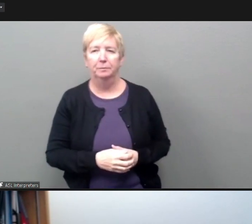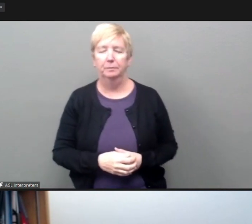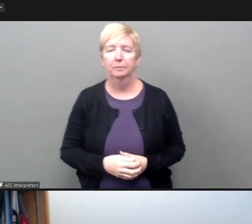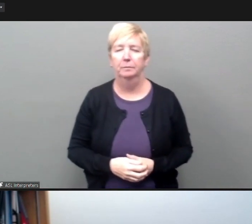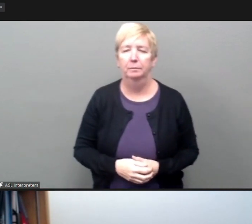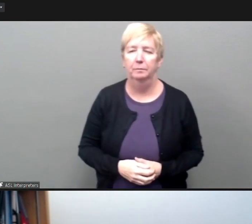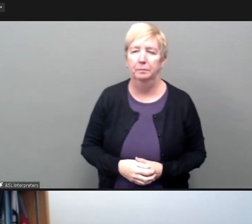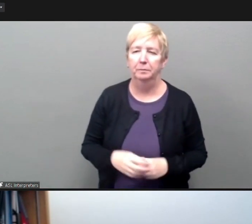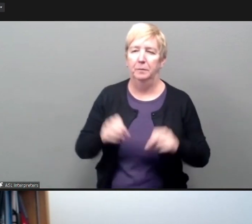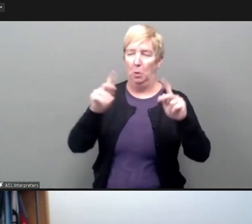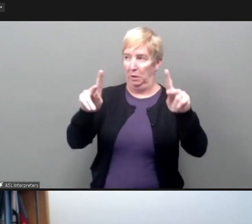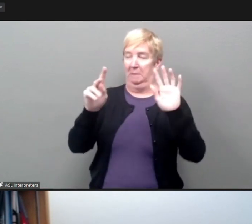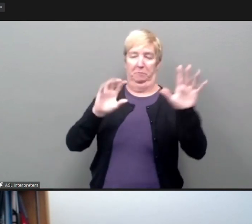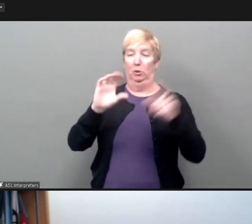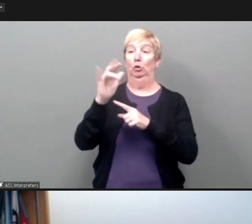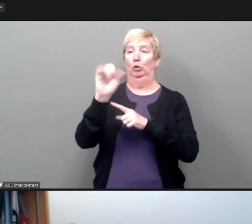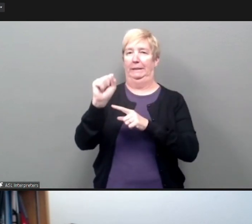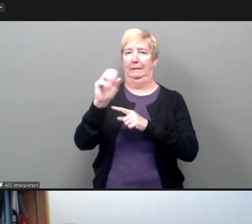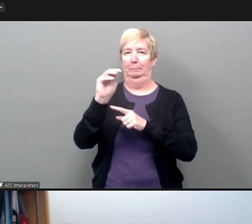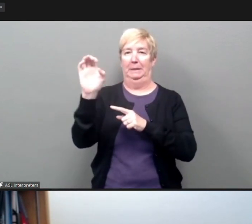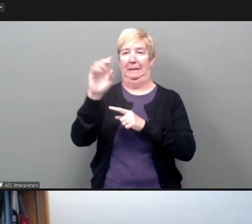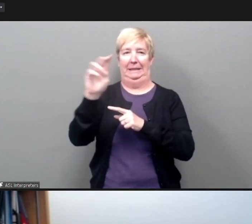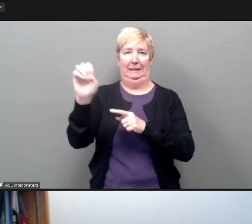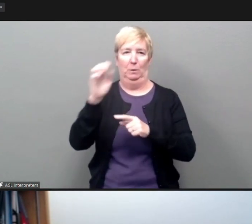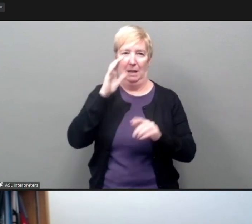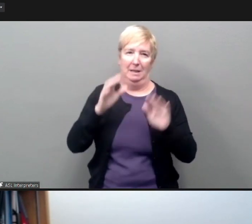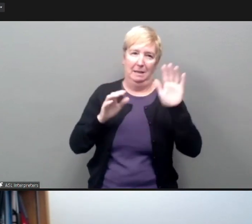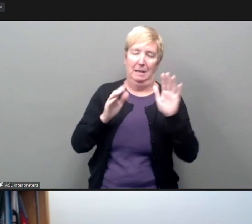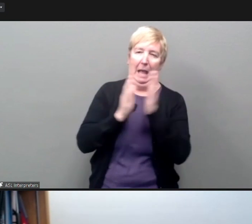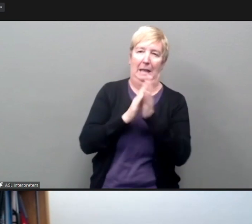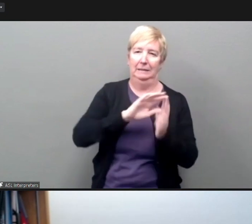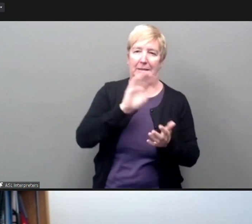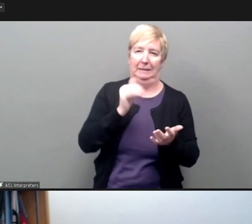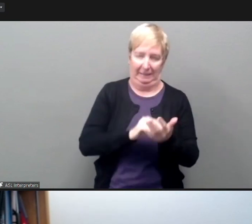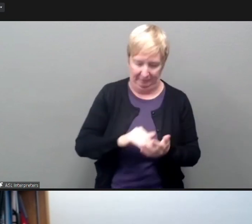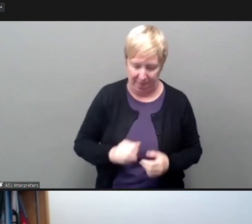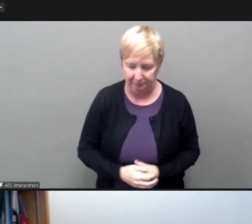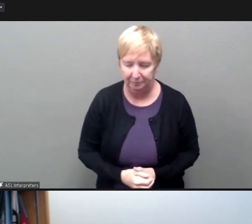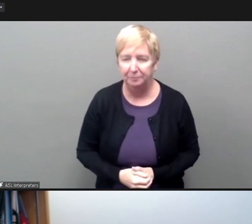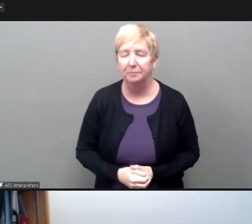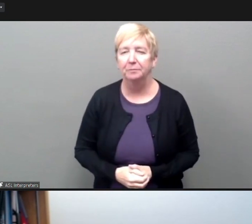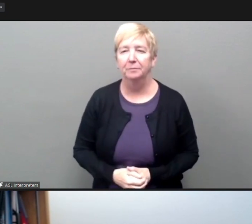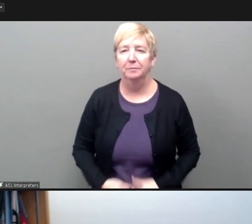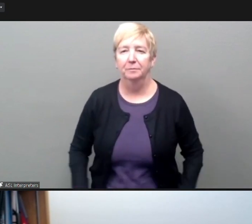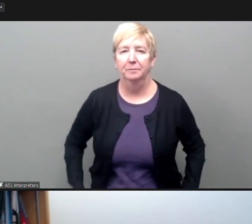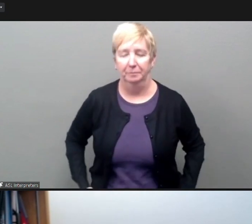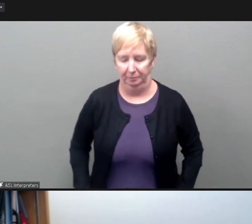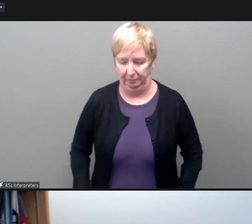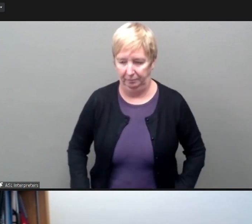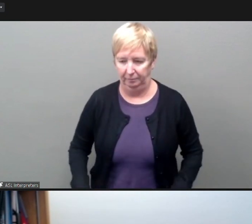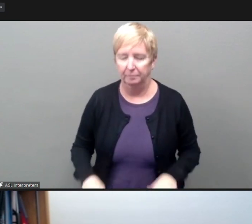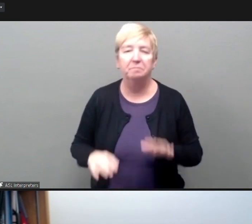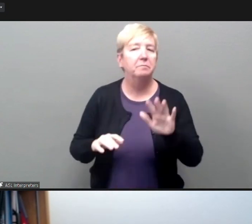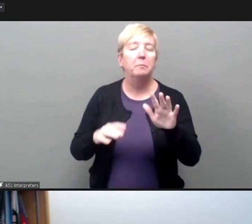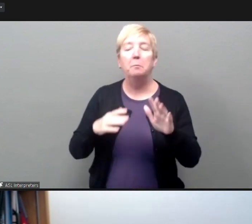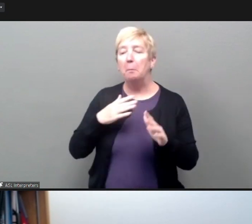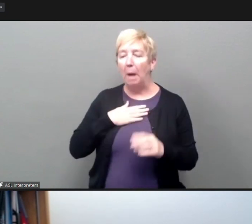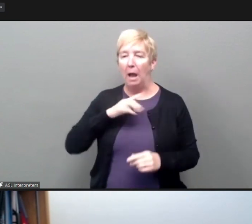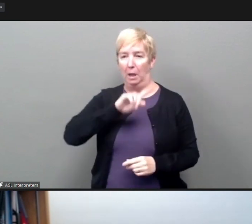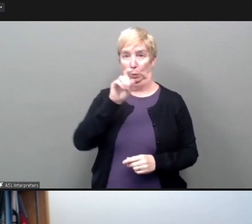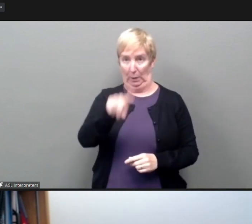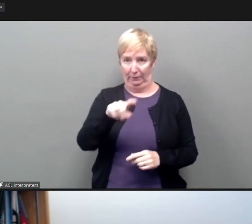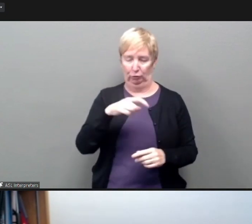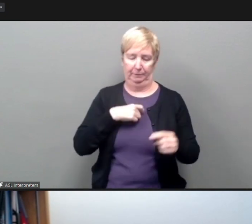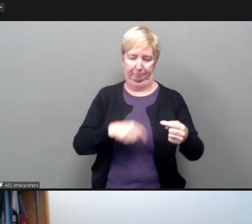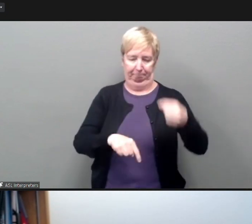Try and ask it again. Can you guys hear me okay right now? Okay. Yes, sir. Okay. no, I can't. Just very quickly,